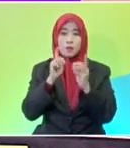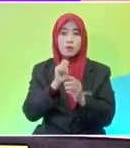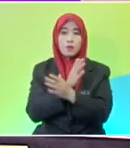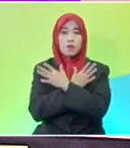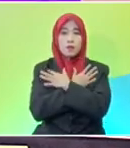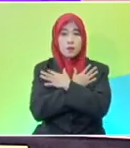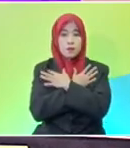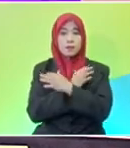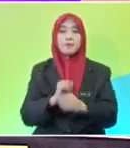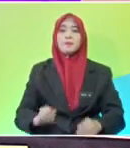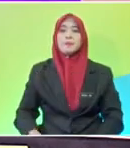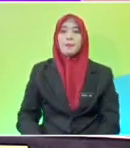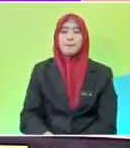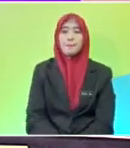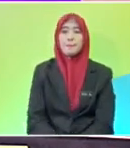EduwebTV KPM.